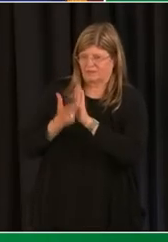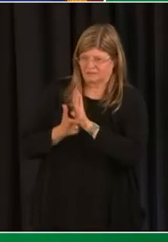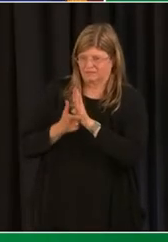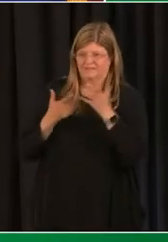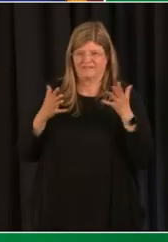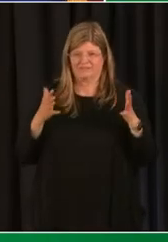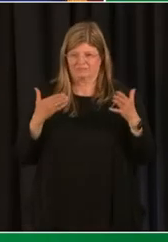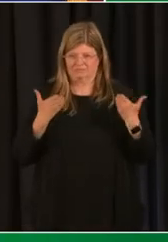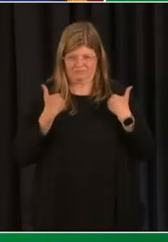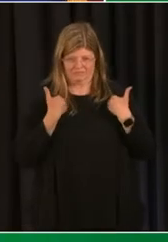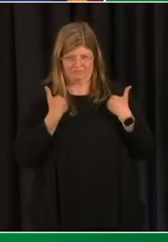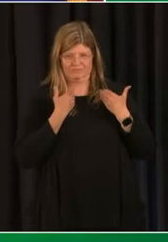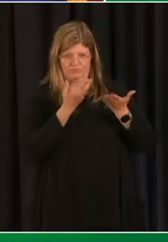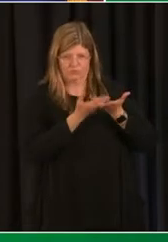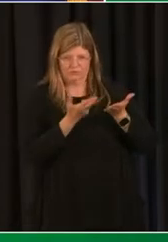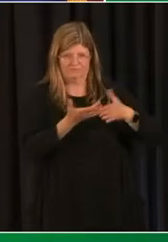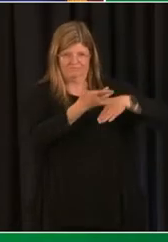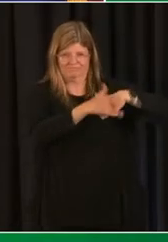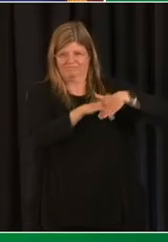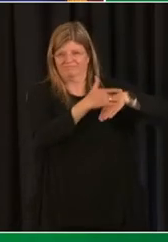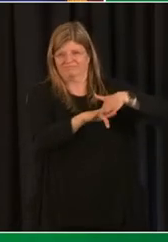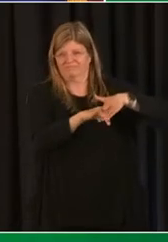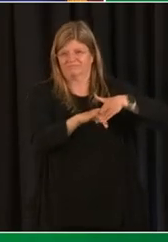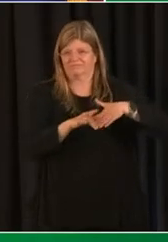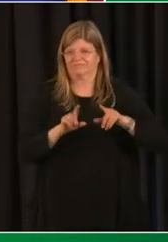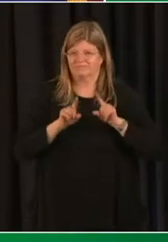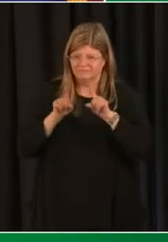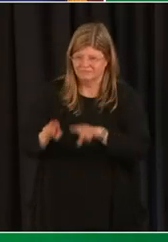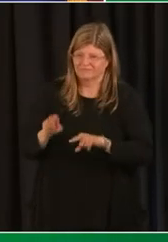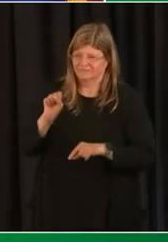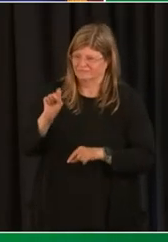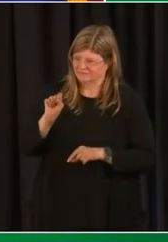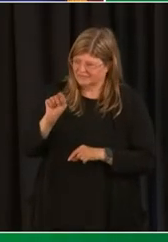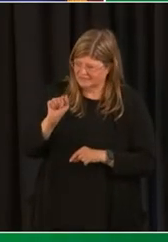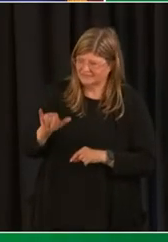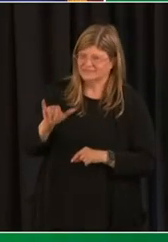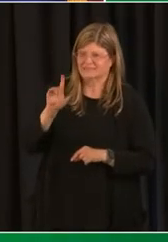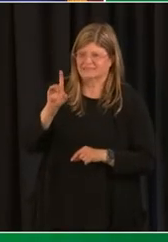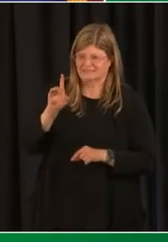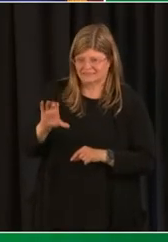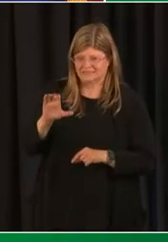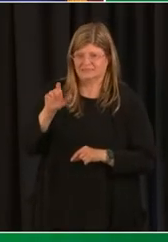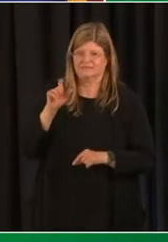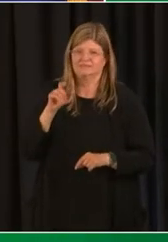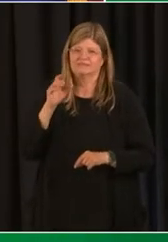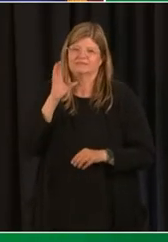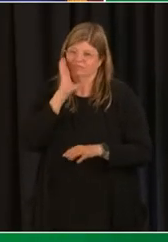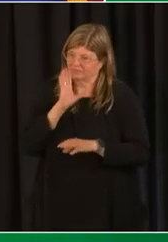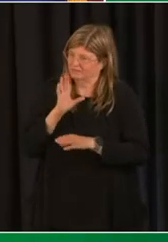we have this resource. So by going to stay.dc.gov, it actually is